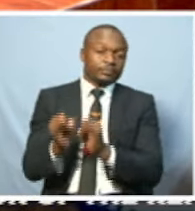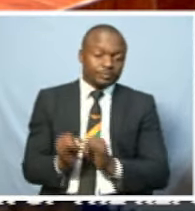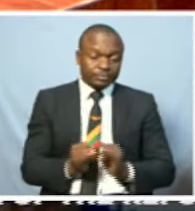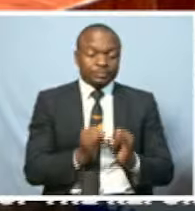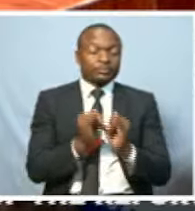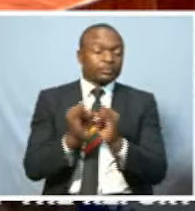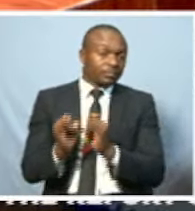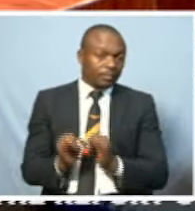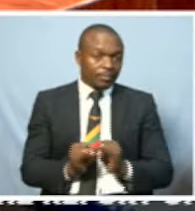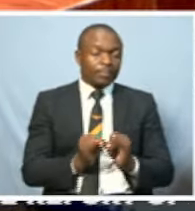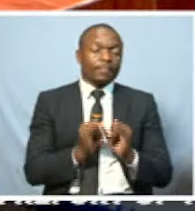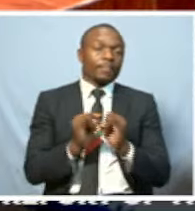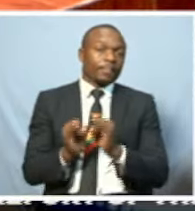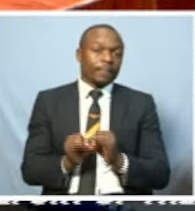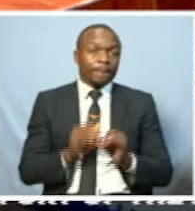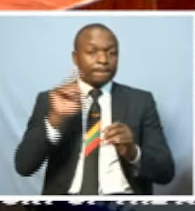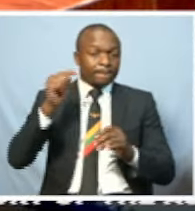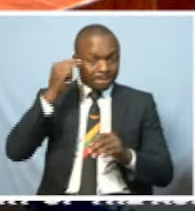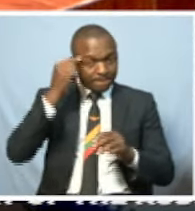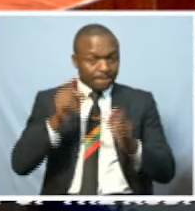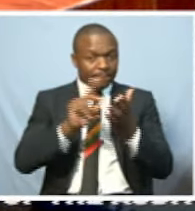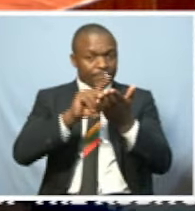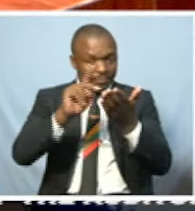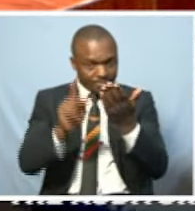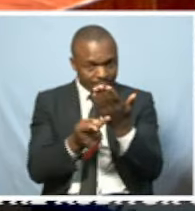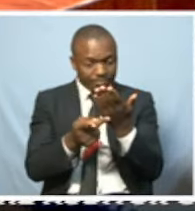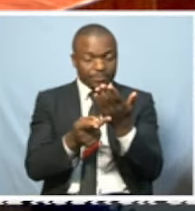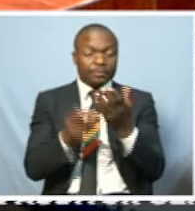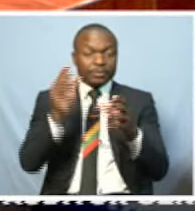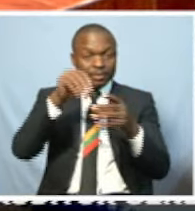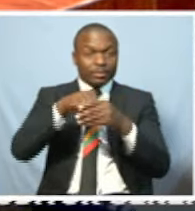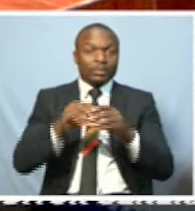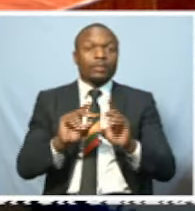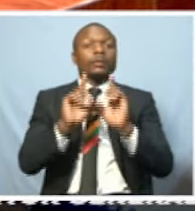of government programs in the district